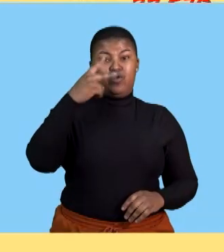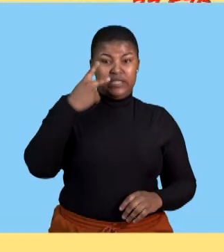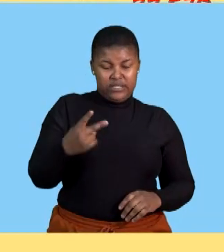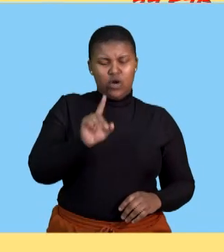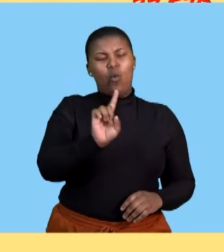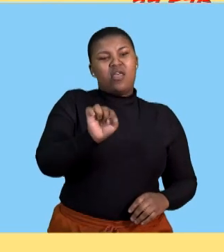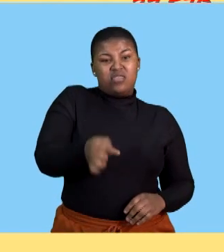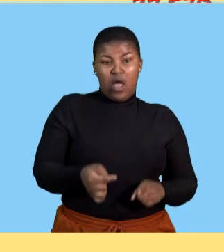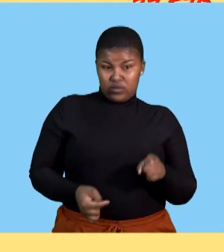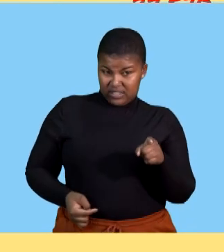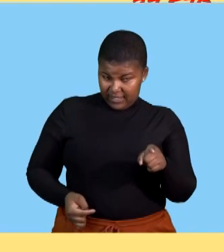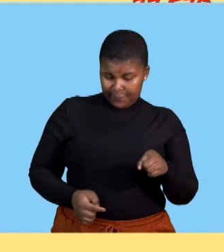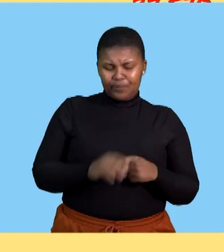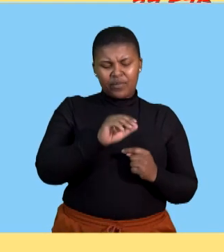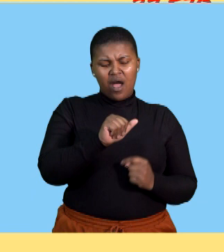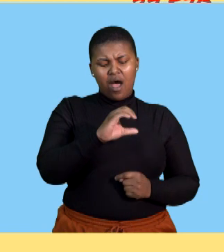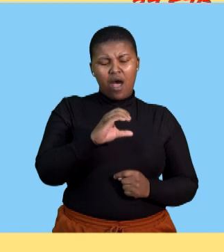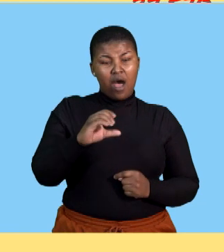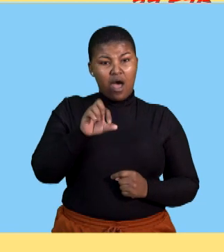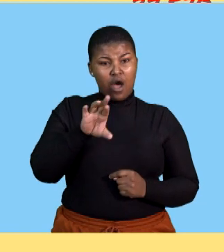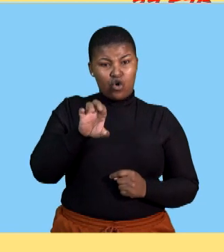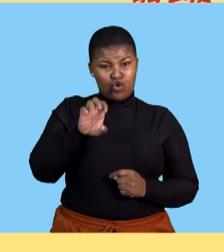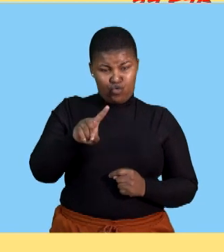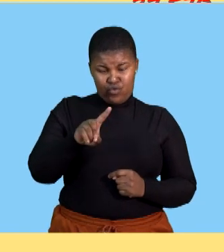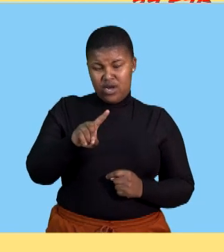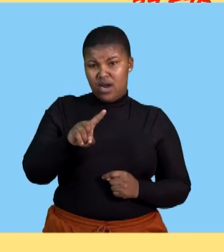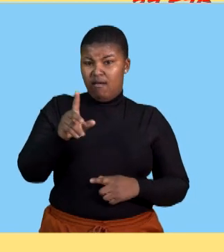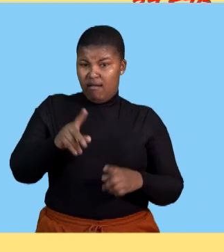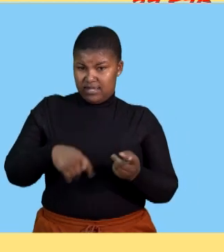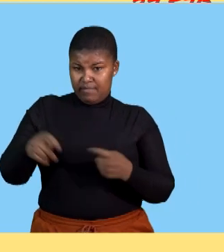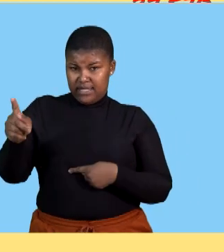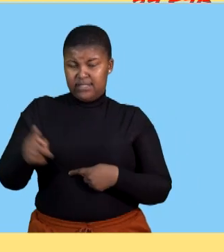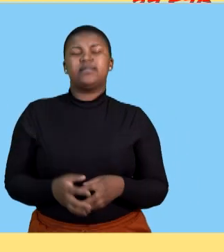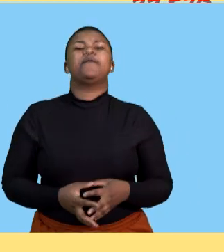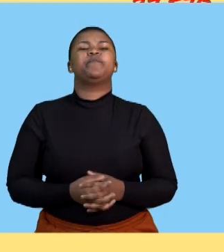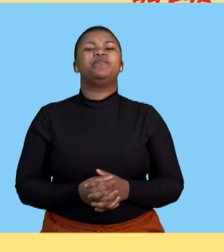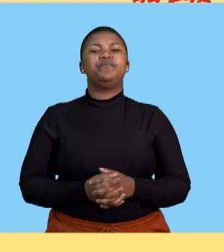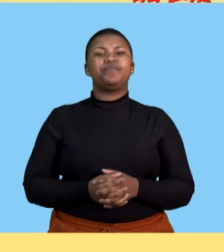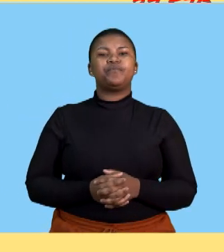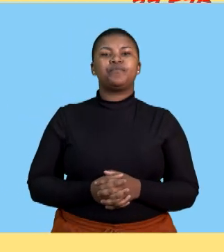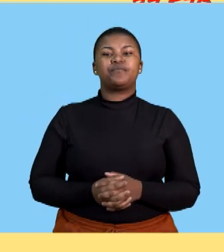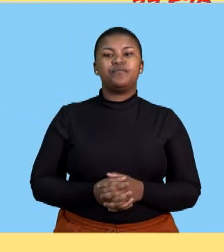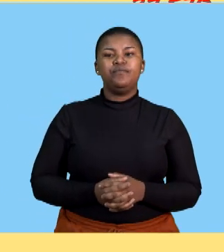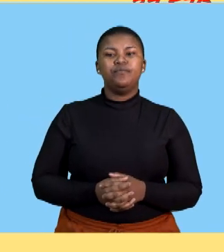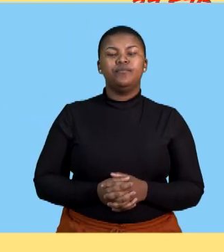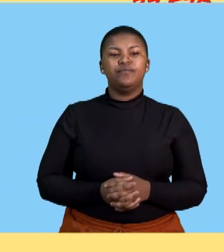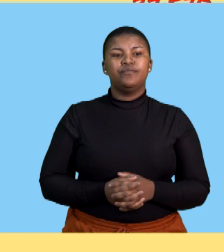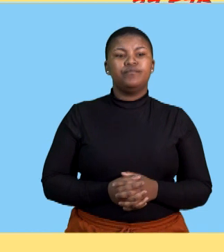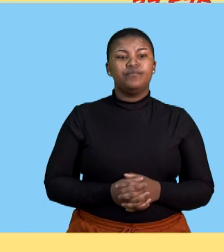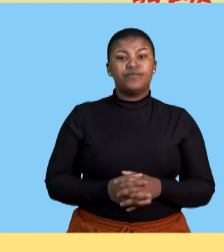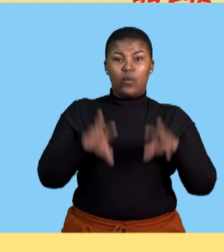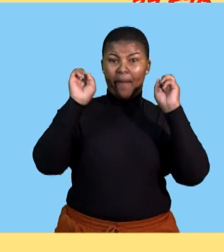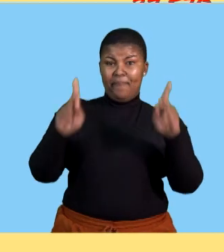you see here 1,000. That is what we call accrued